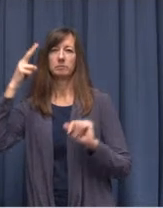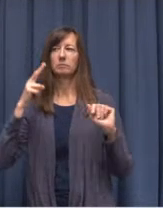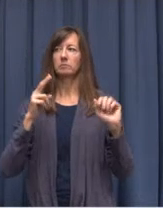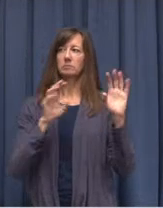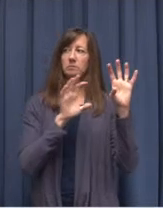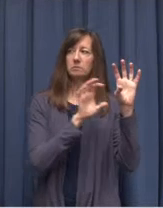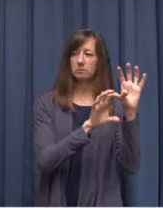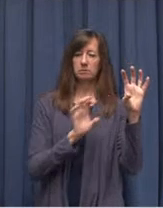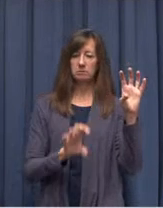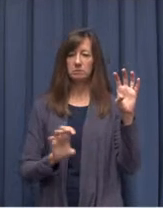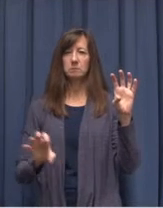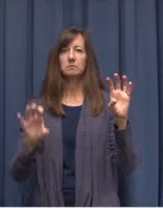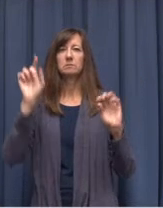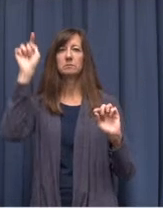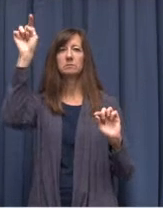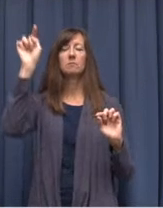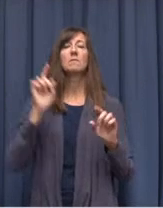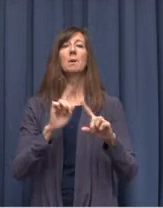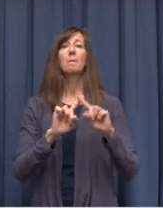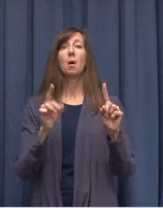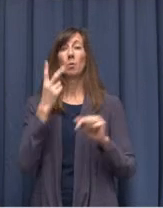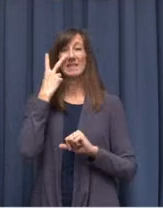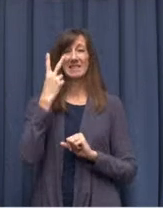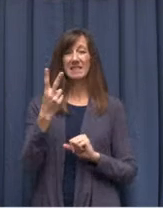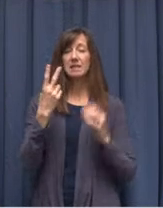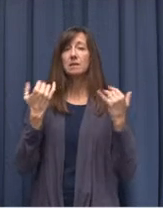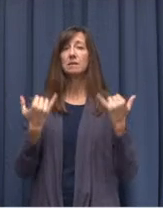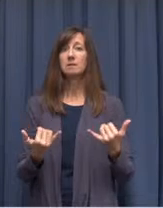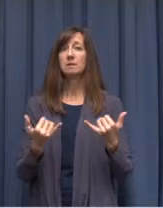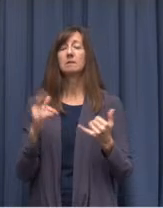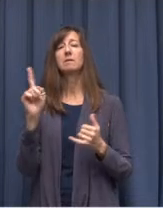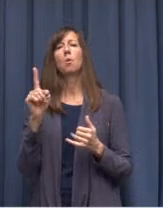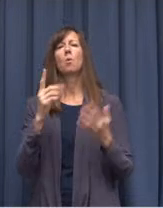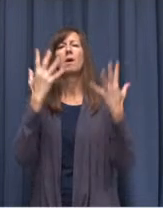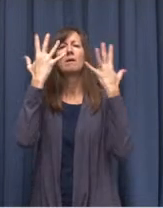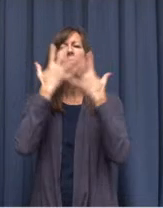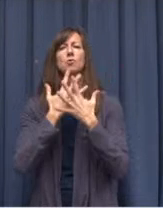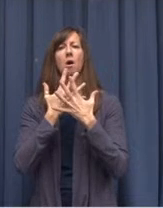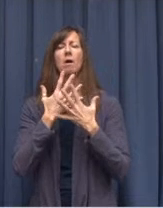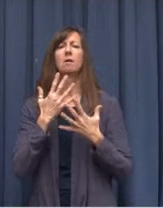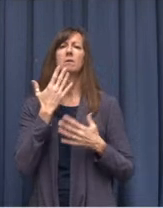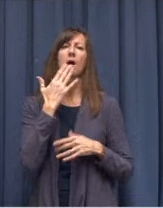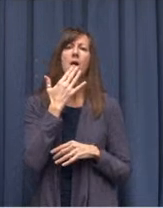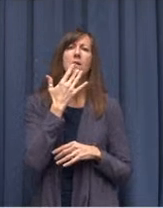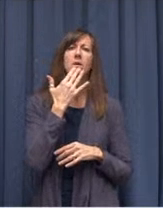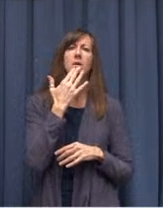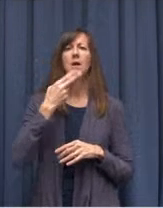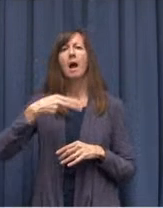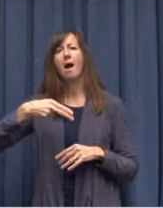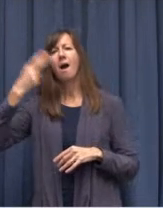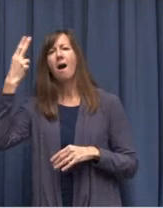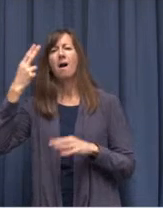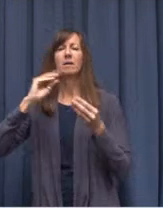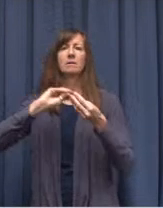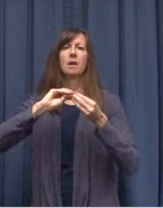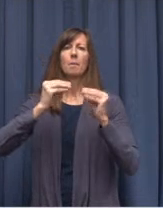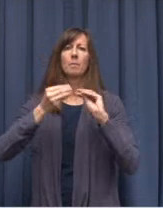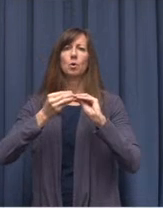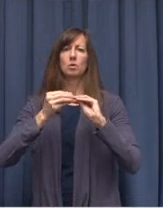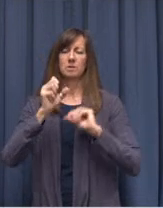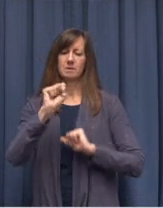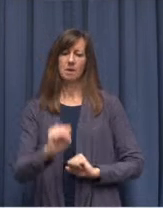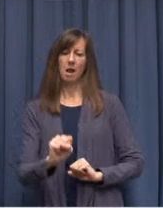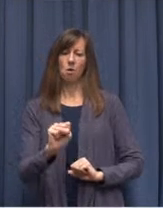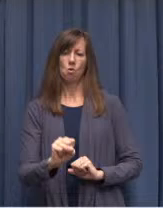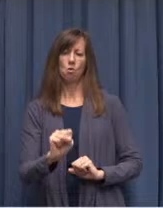cases. And the pattern that we see now, where there's a higher density in the southern part of the county, as well as in the slightly